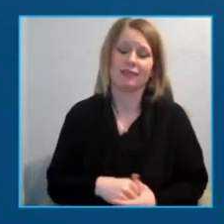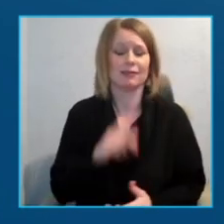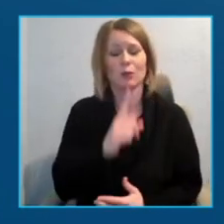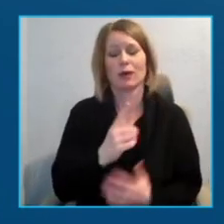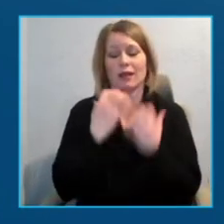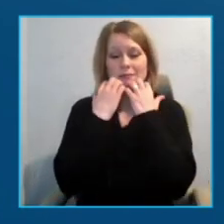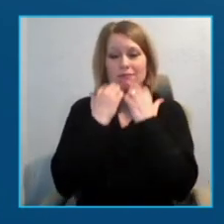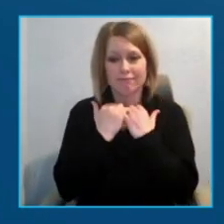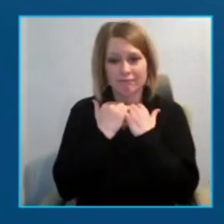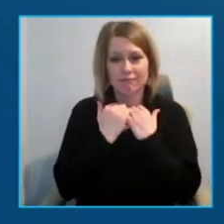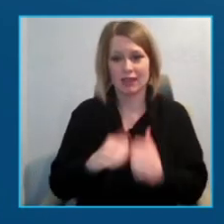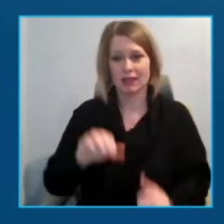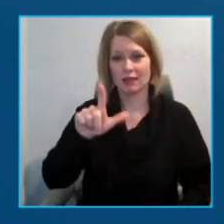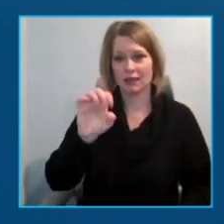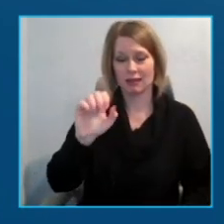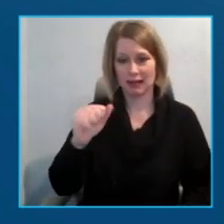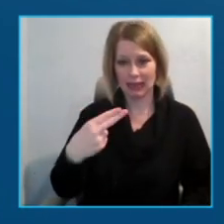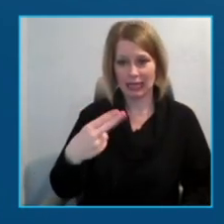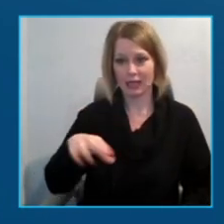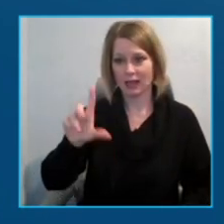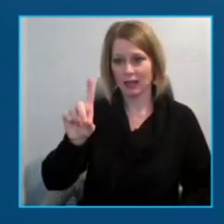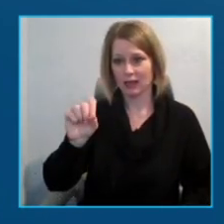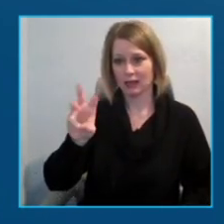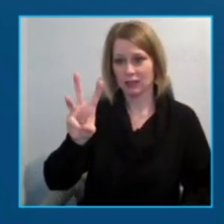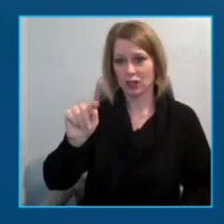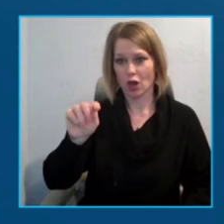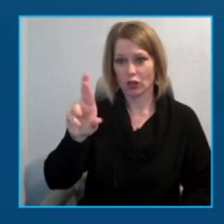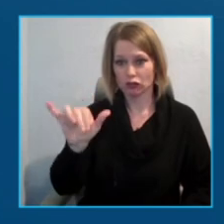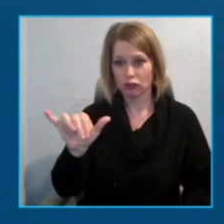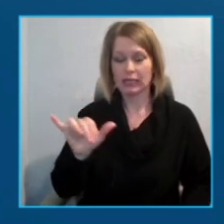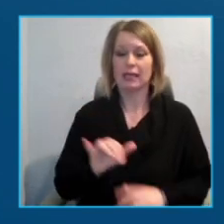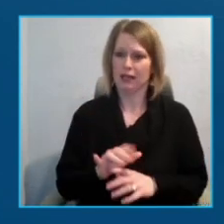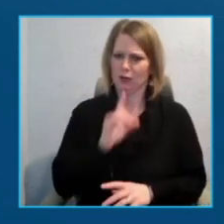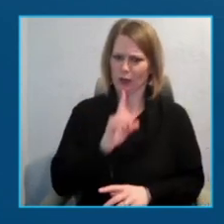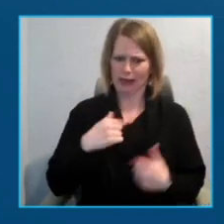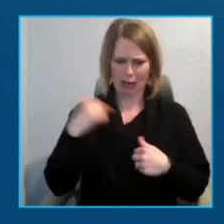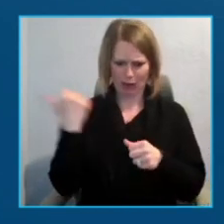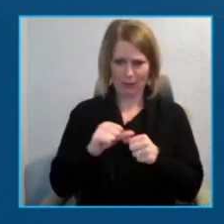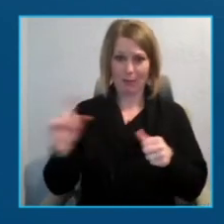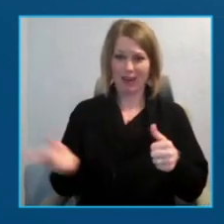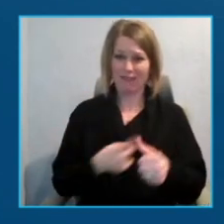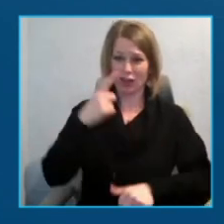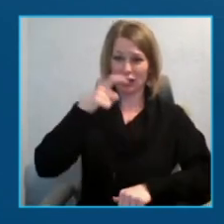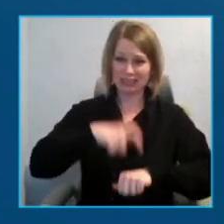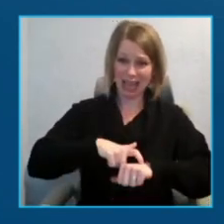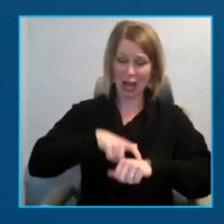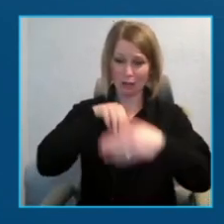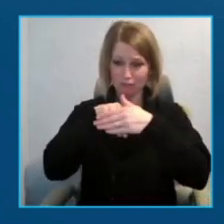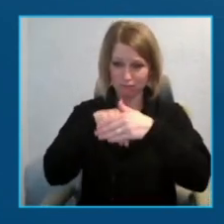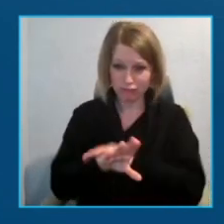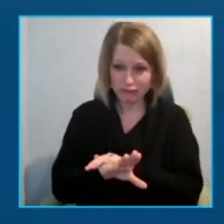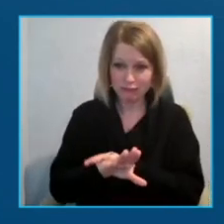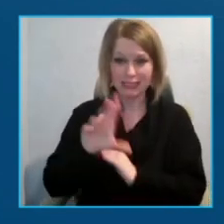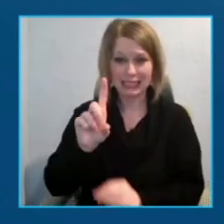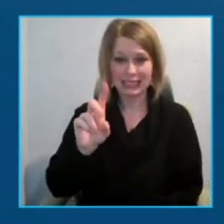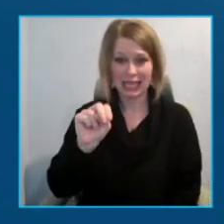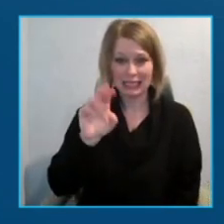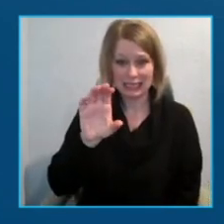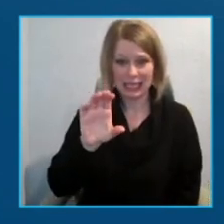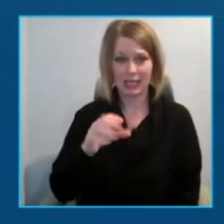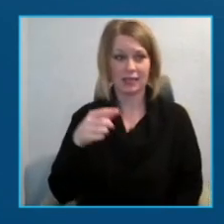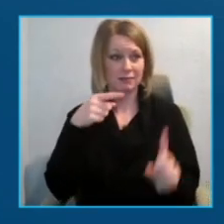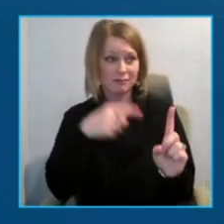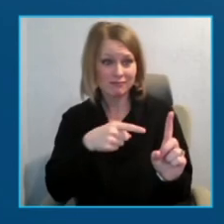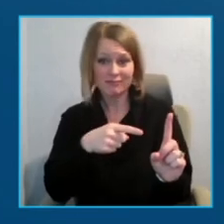Leah Daughtry, because I remember the first day I entered the DNC, Leah was there and really, really, really